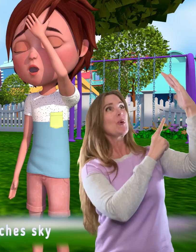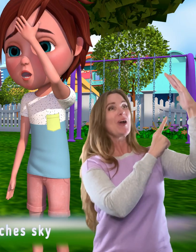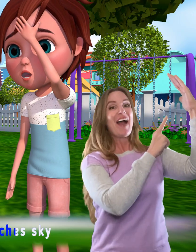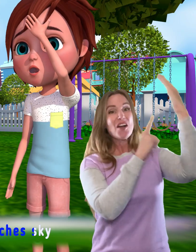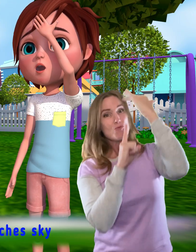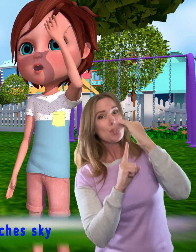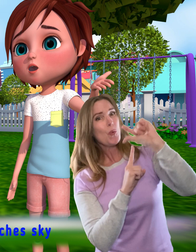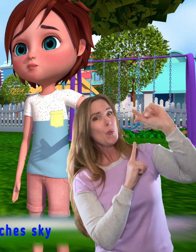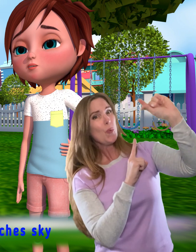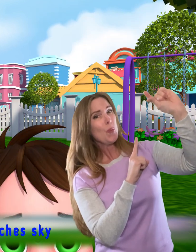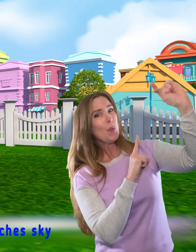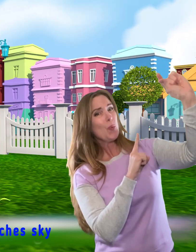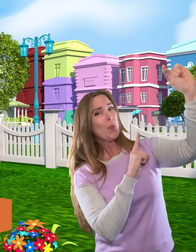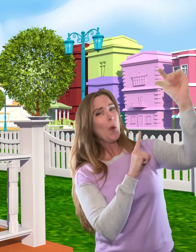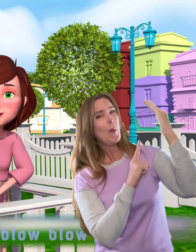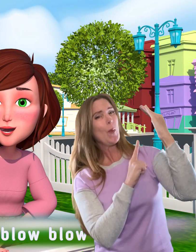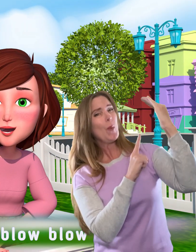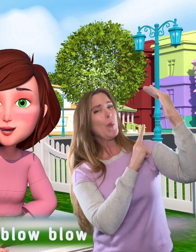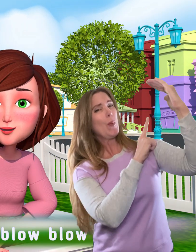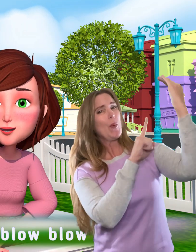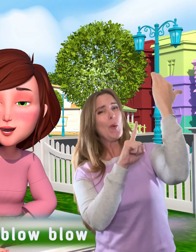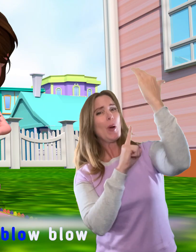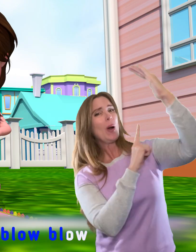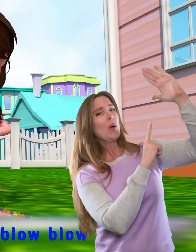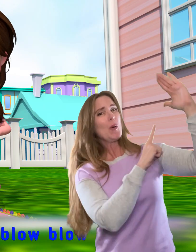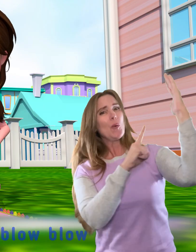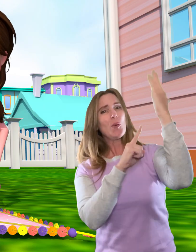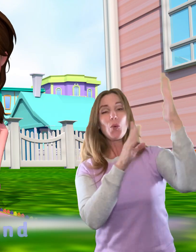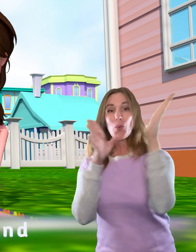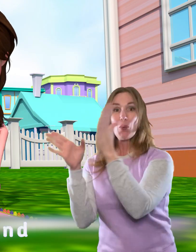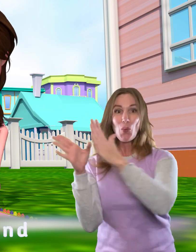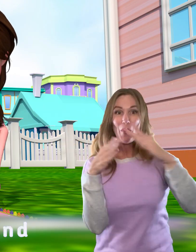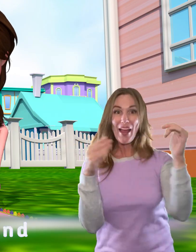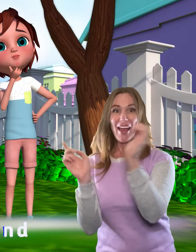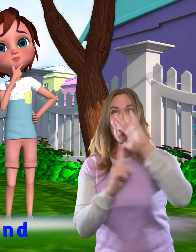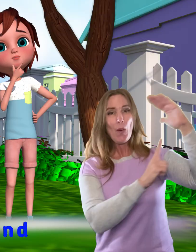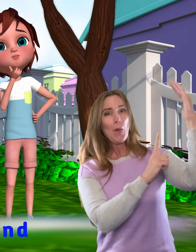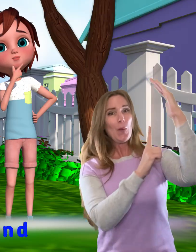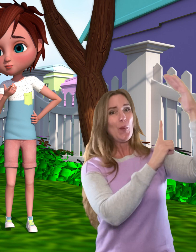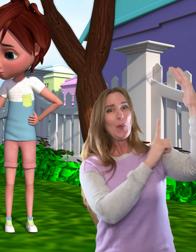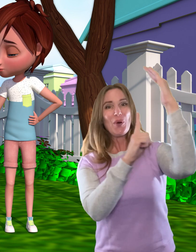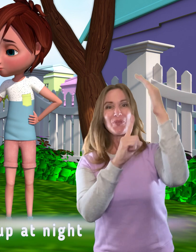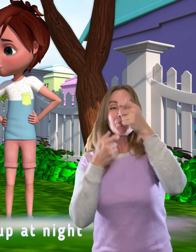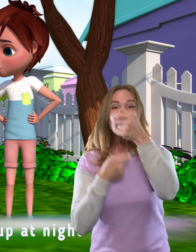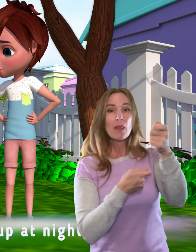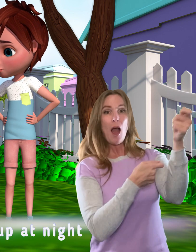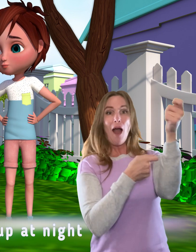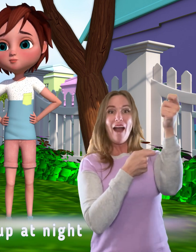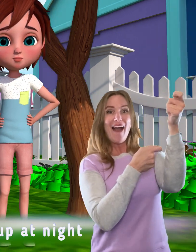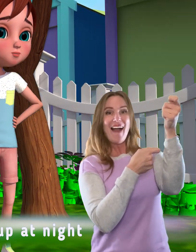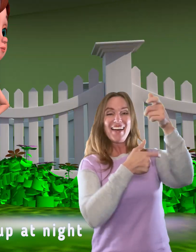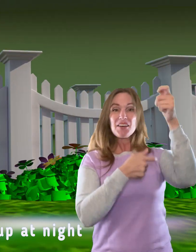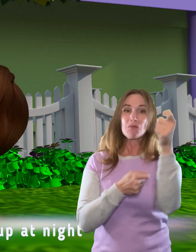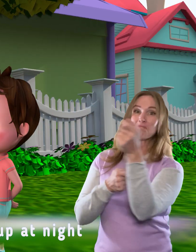up high until it reaches sky. You hold your kite and blow, blow, blow, the wind blows it round. Here we